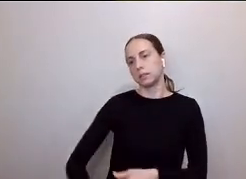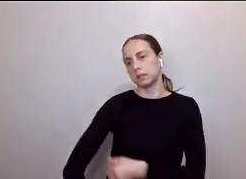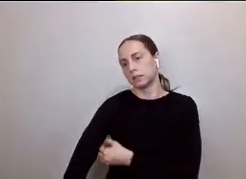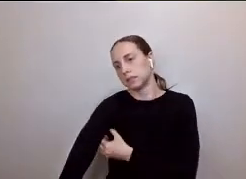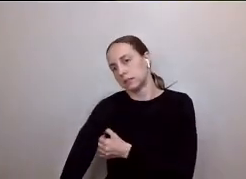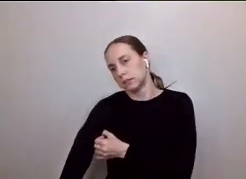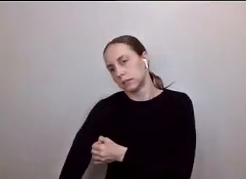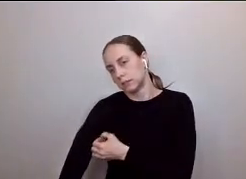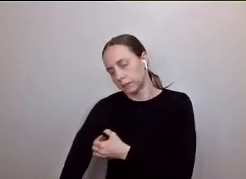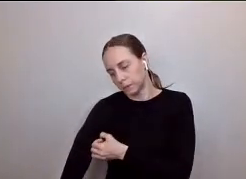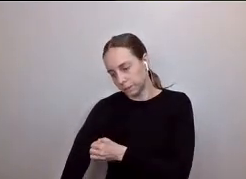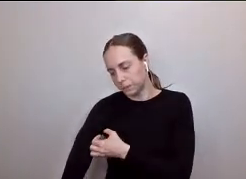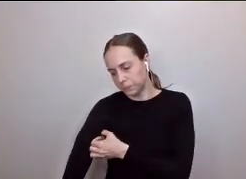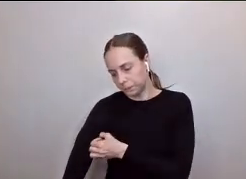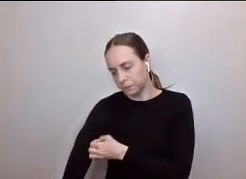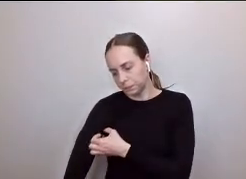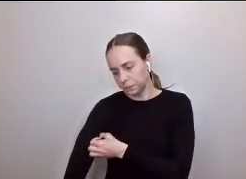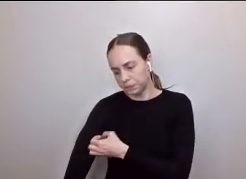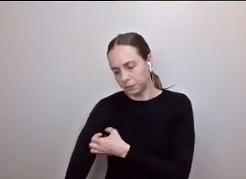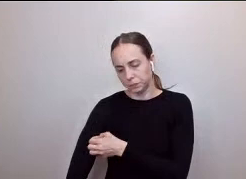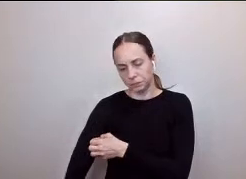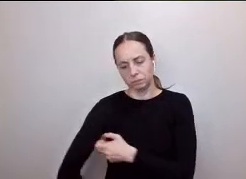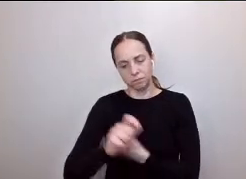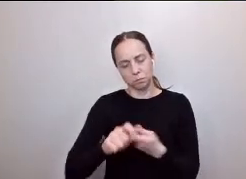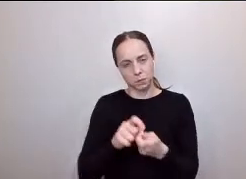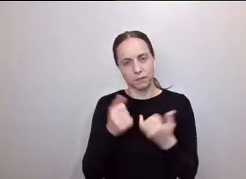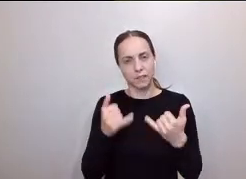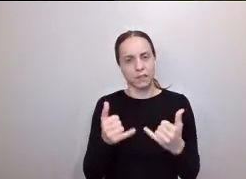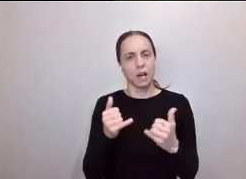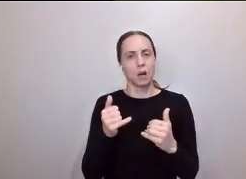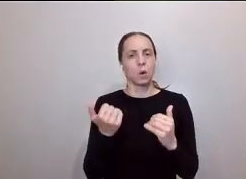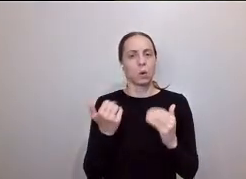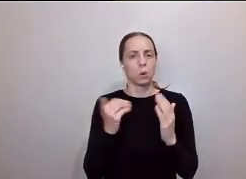especially now, all of the rebuilding work ahead,